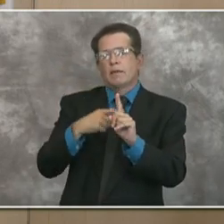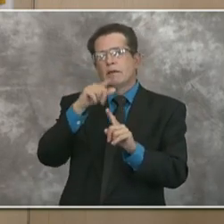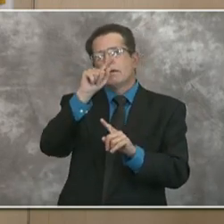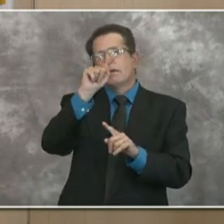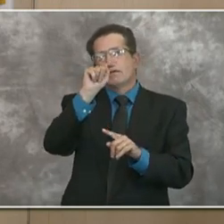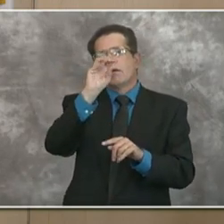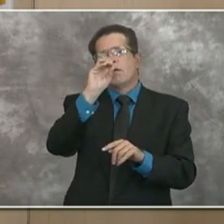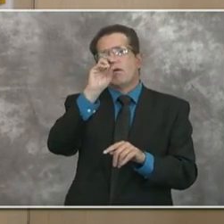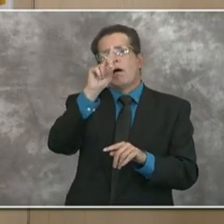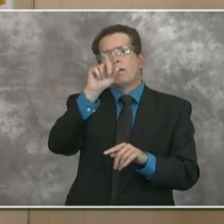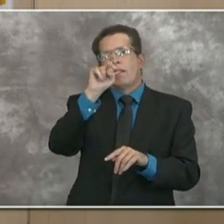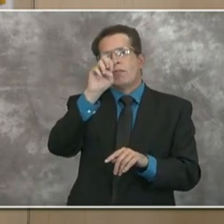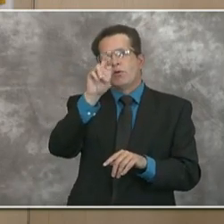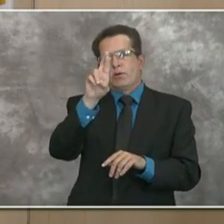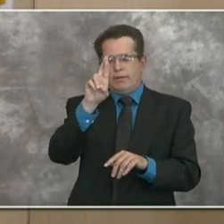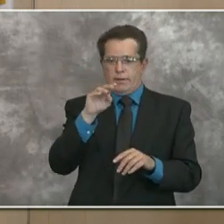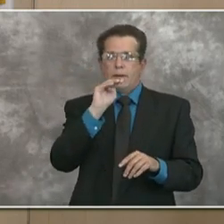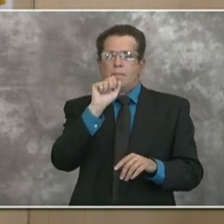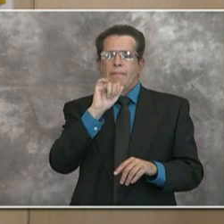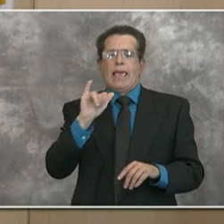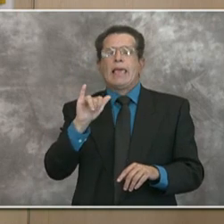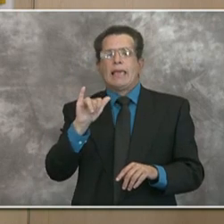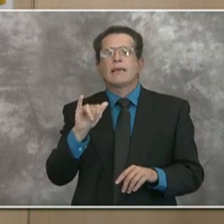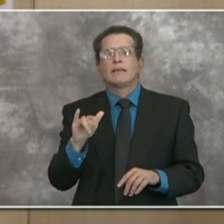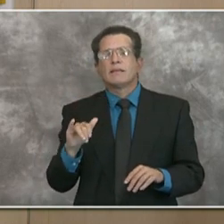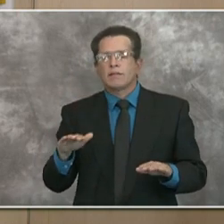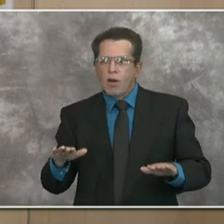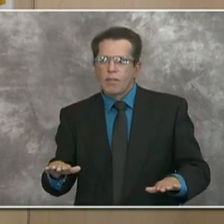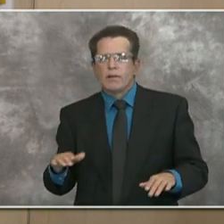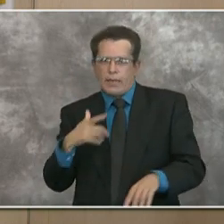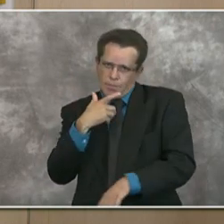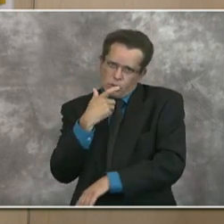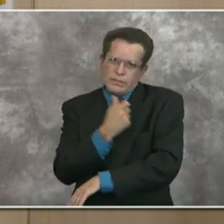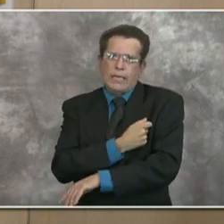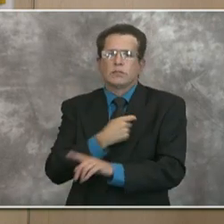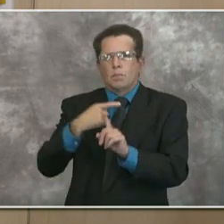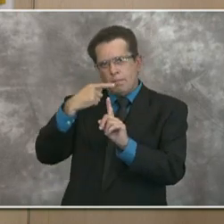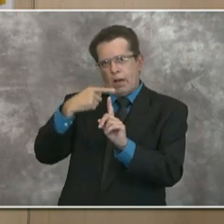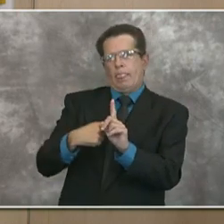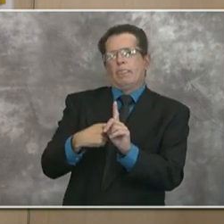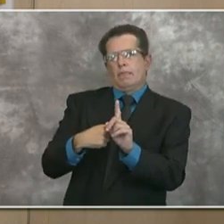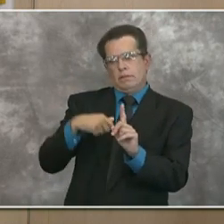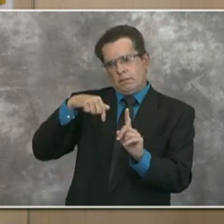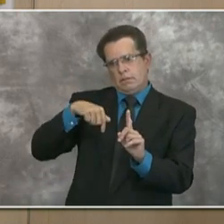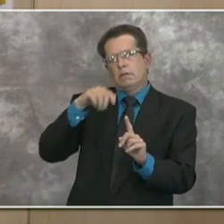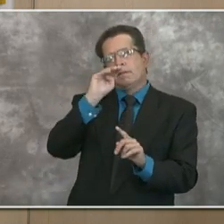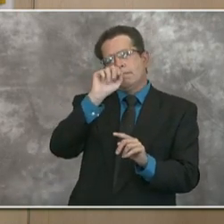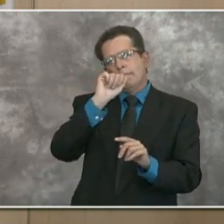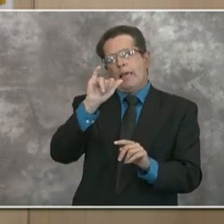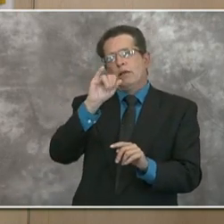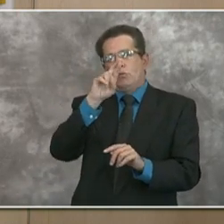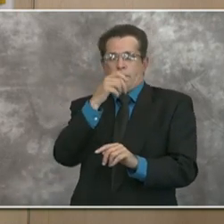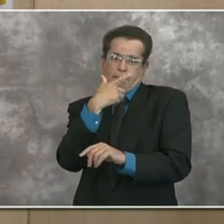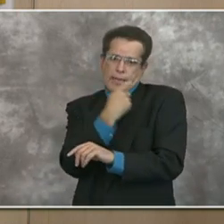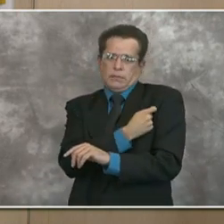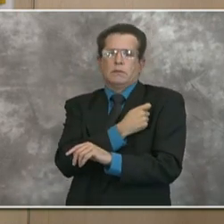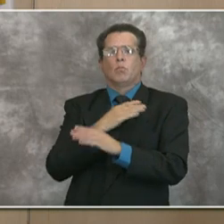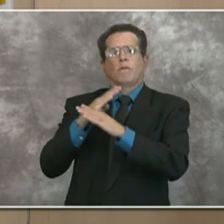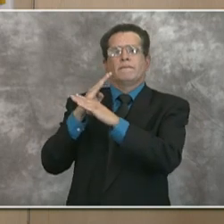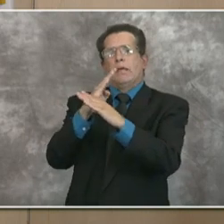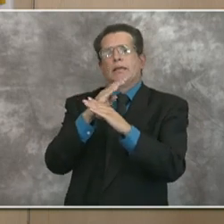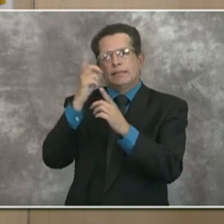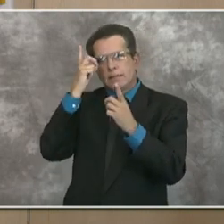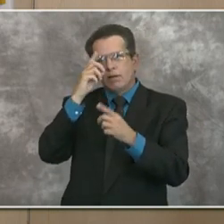toddler May is Toddler Immunization Month. So vaccine-preventable diseases